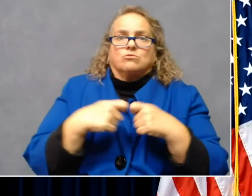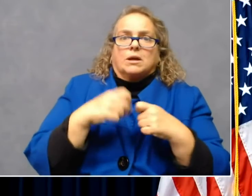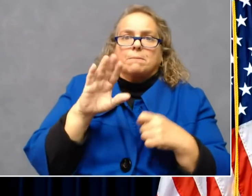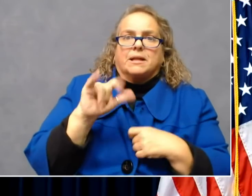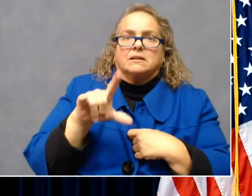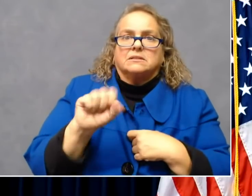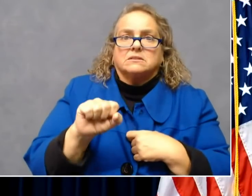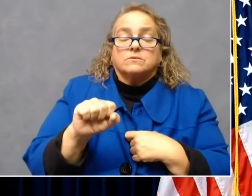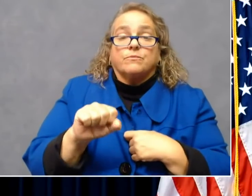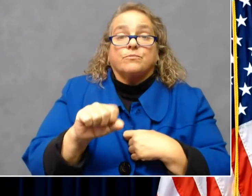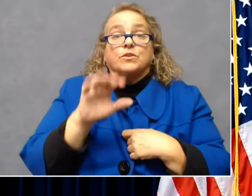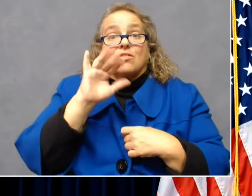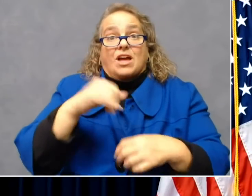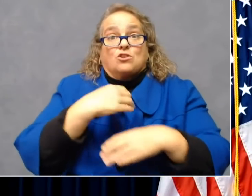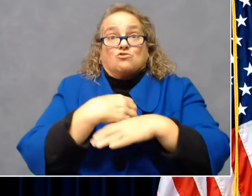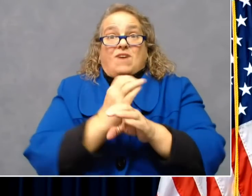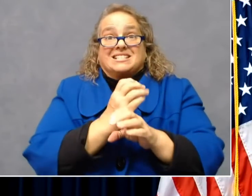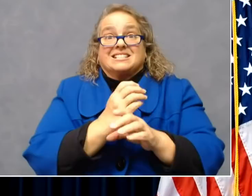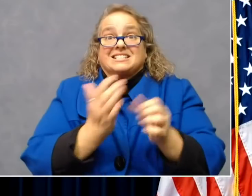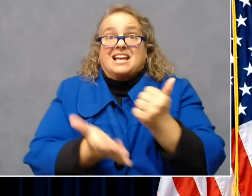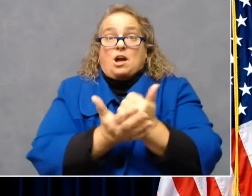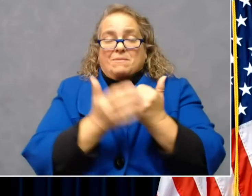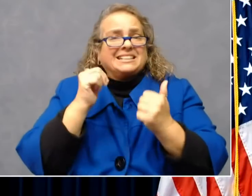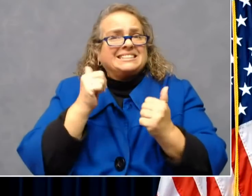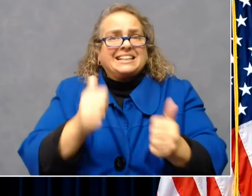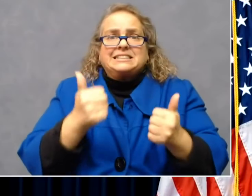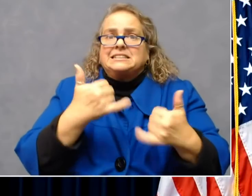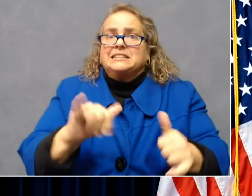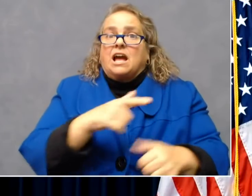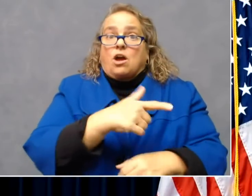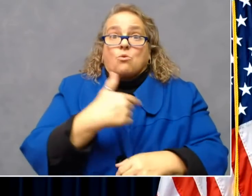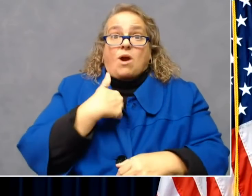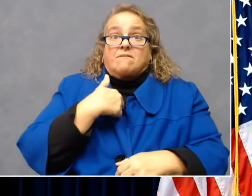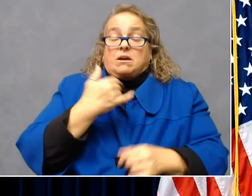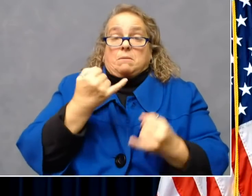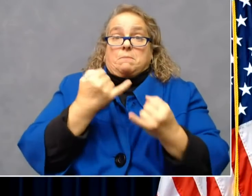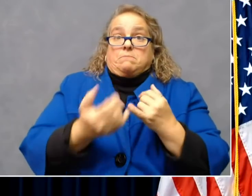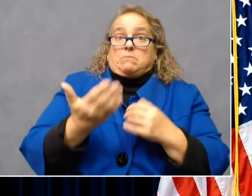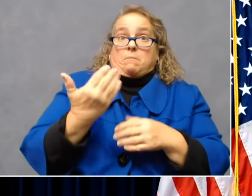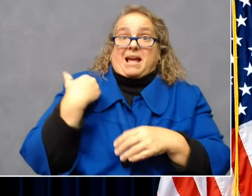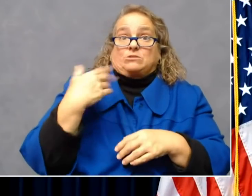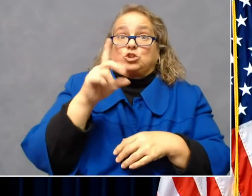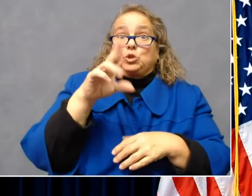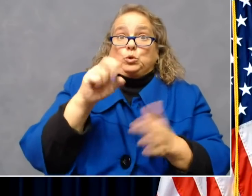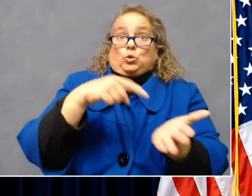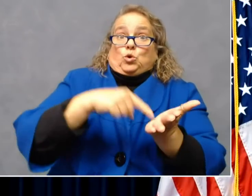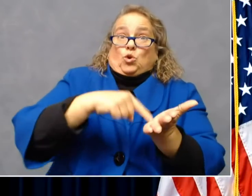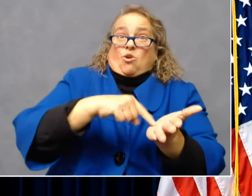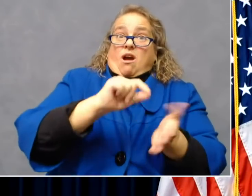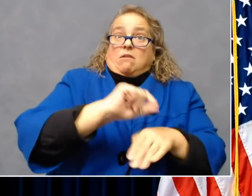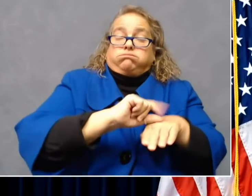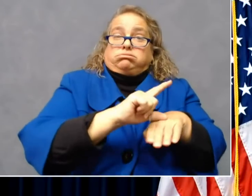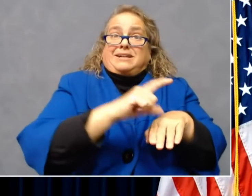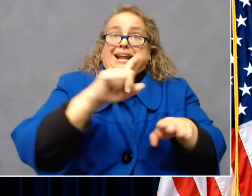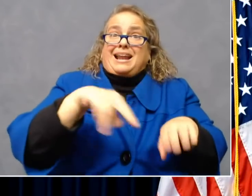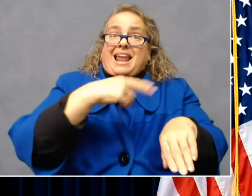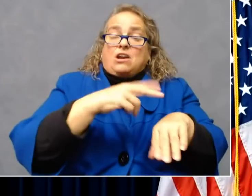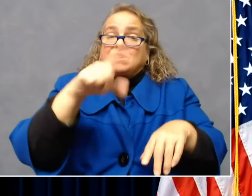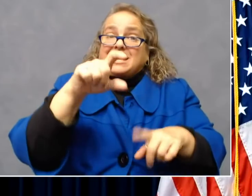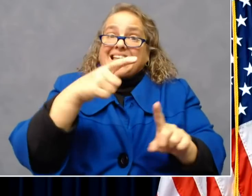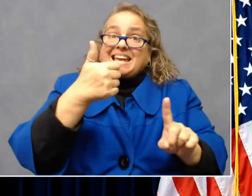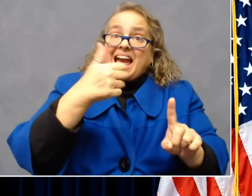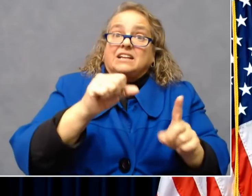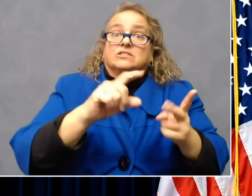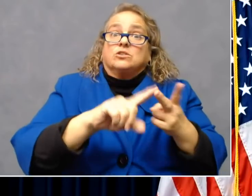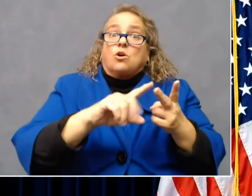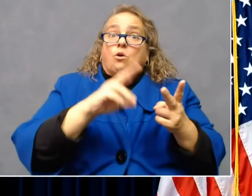Crisis assistance is still available for households with past due natural gas, electric, water, or wastewater bills. This is to help resolve